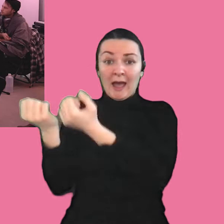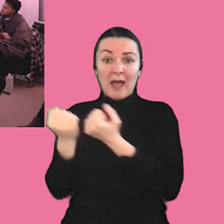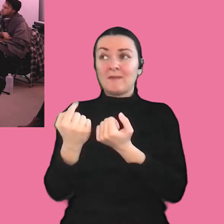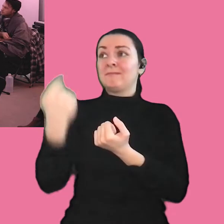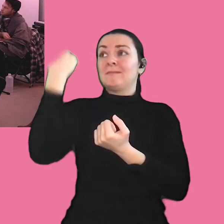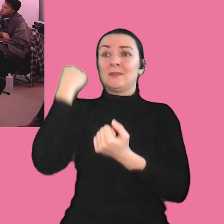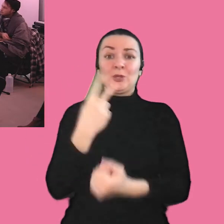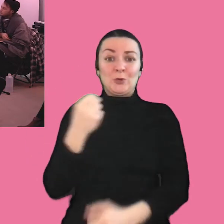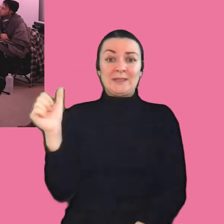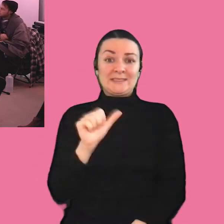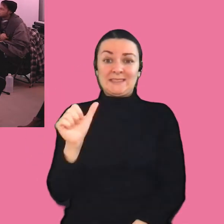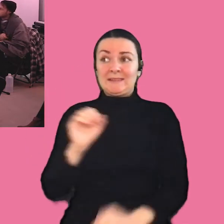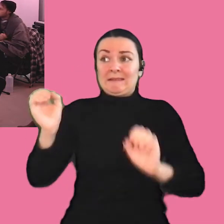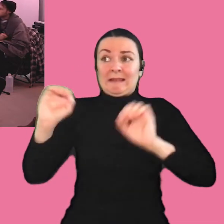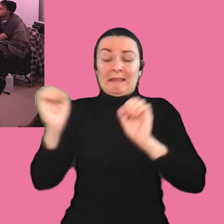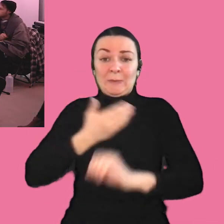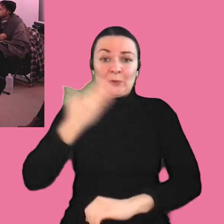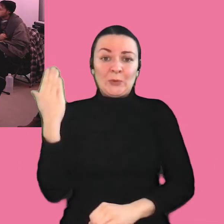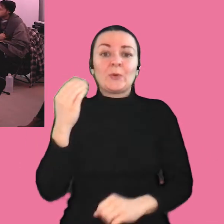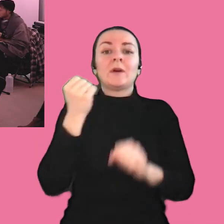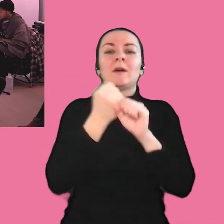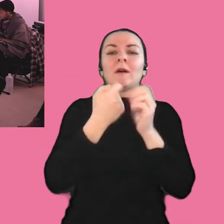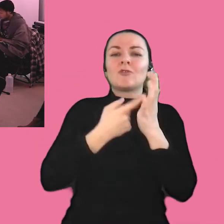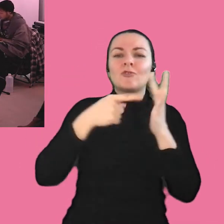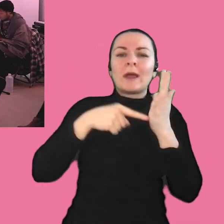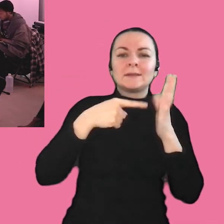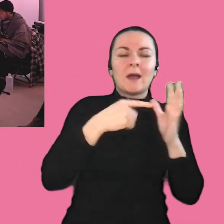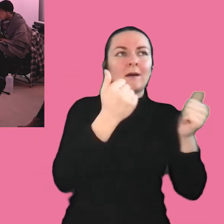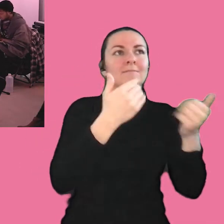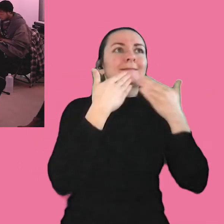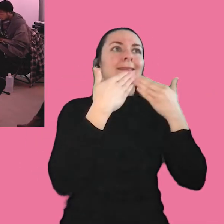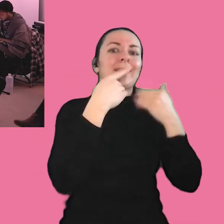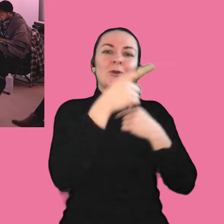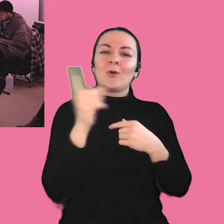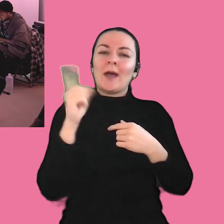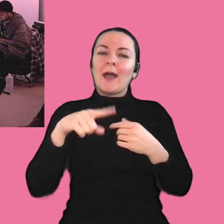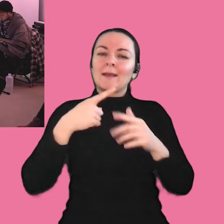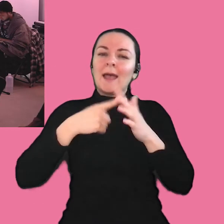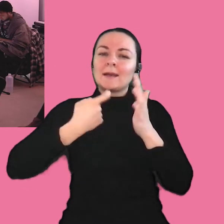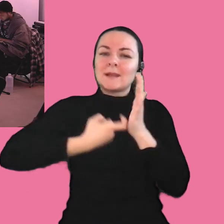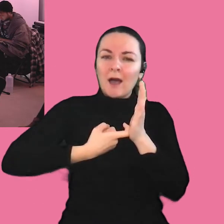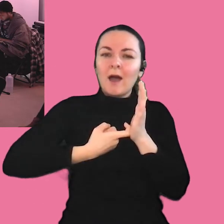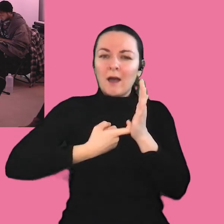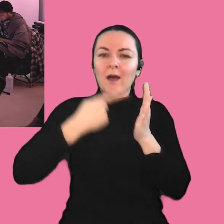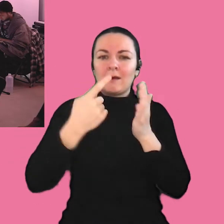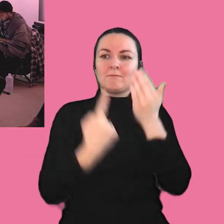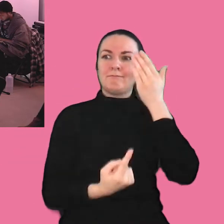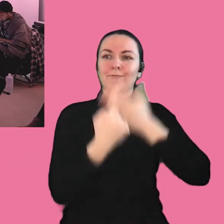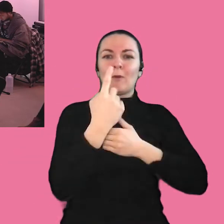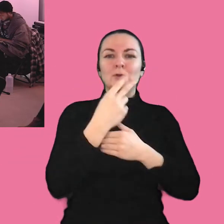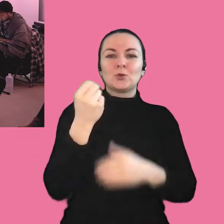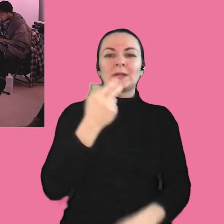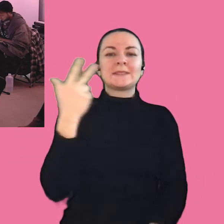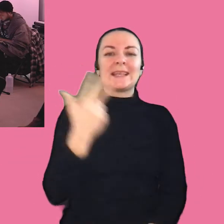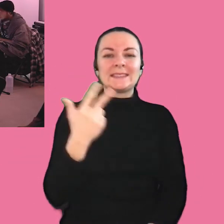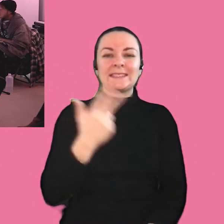climate emergency. So it's great to see that's happening. And of course, like, we now have the